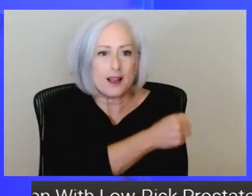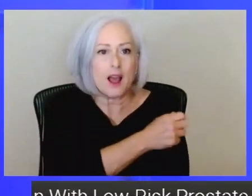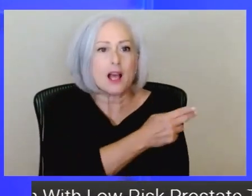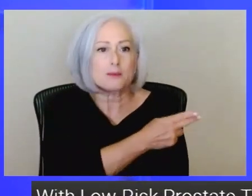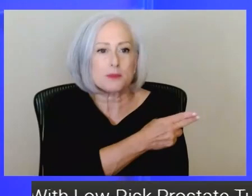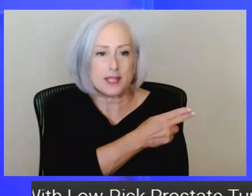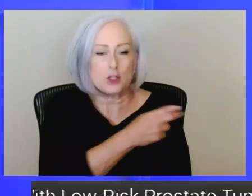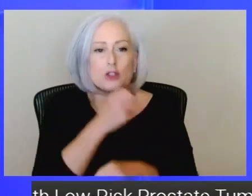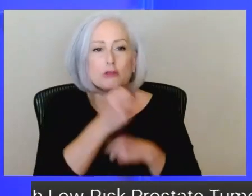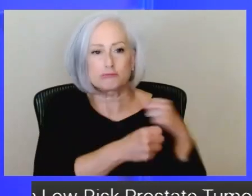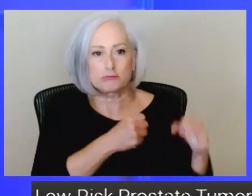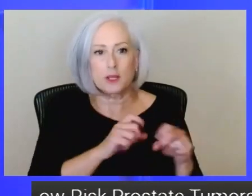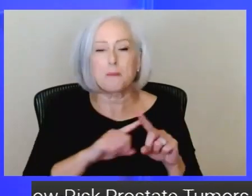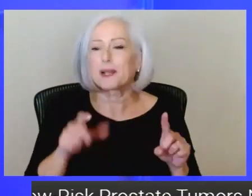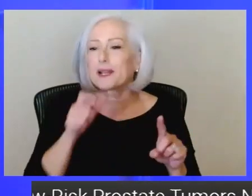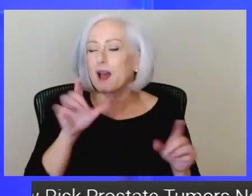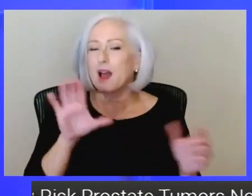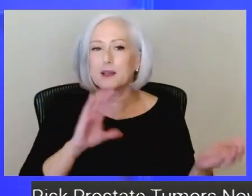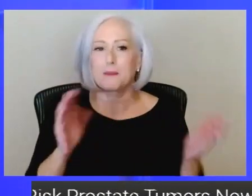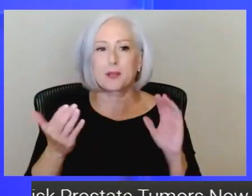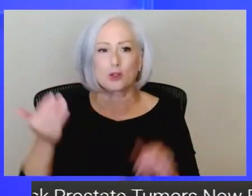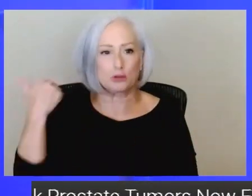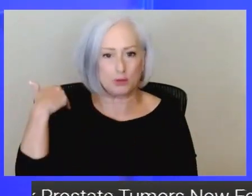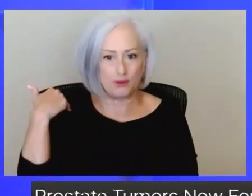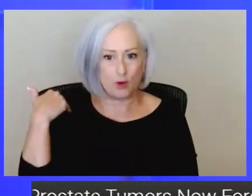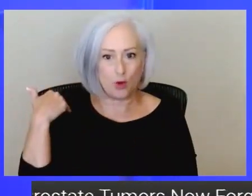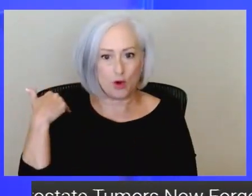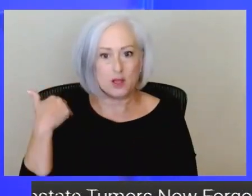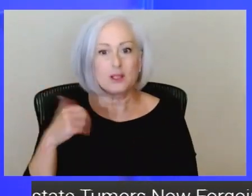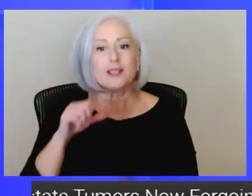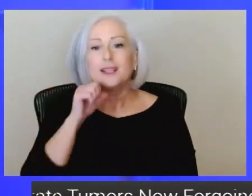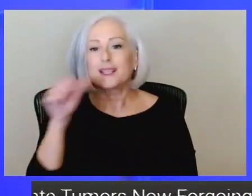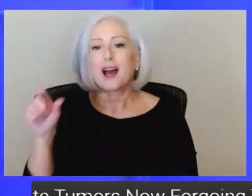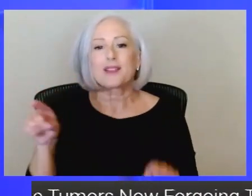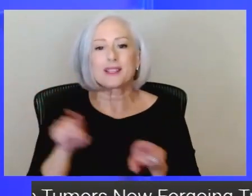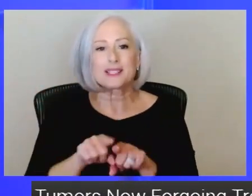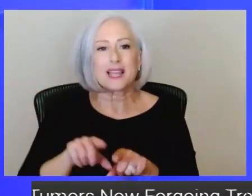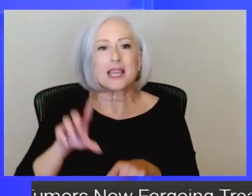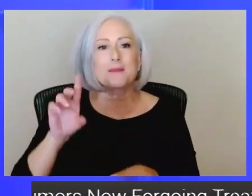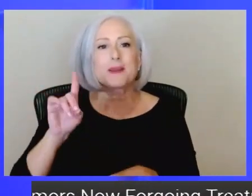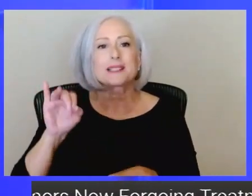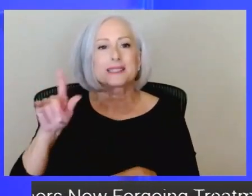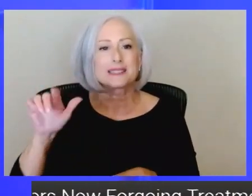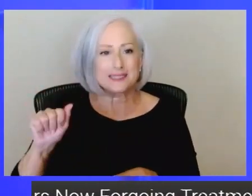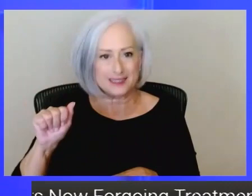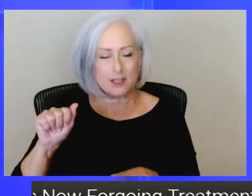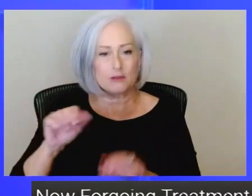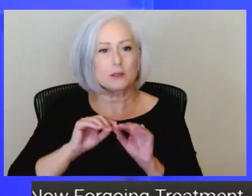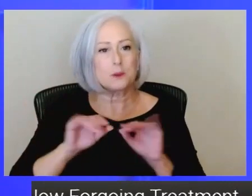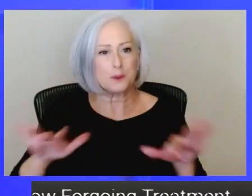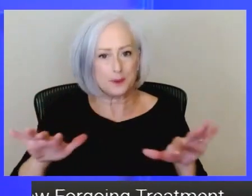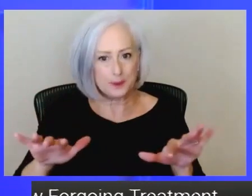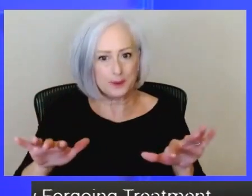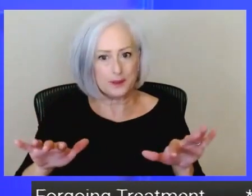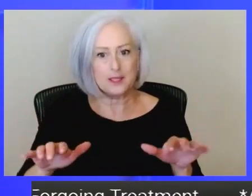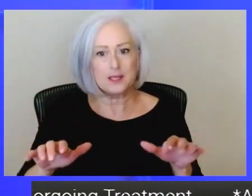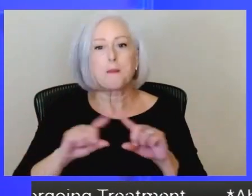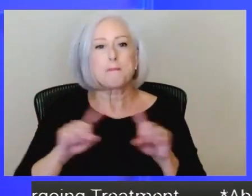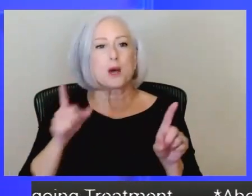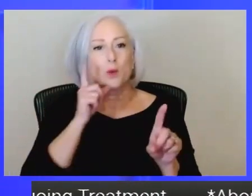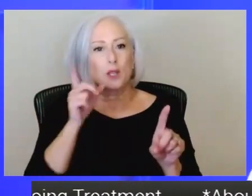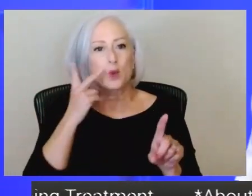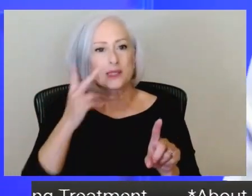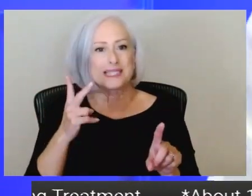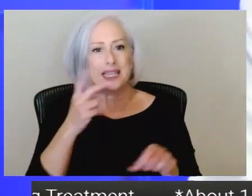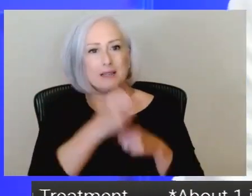across the country is as high as it was in the Delta surge, but you're not seeing the hospitalizations. And so we hope that trend